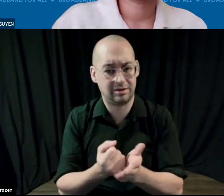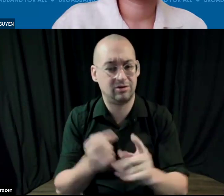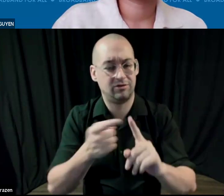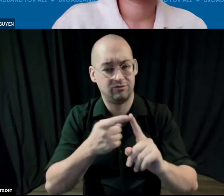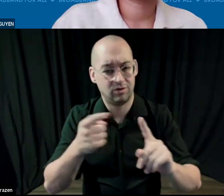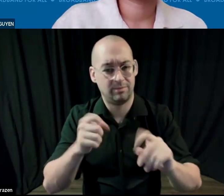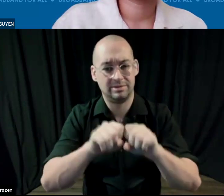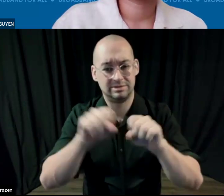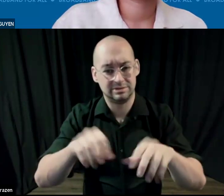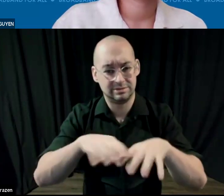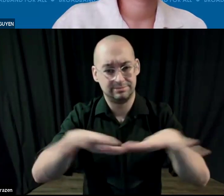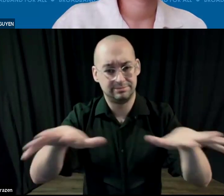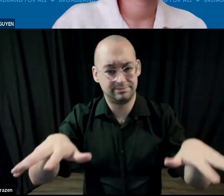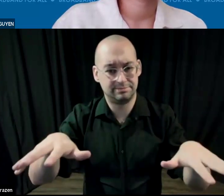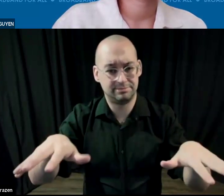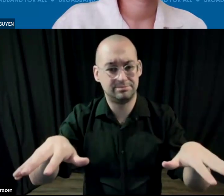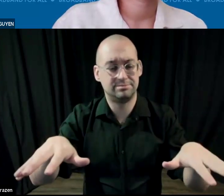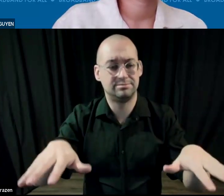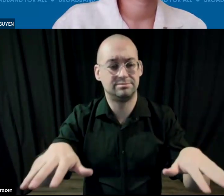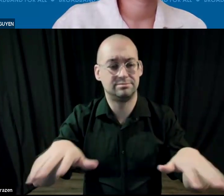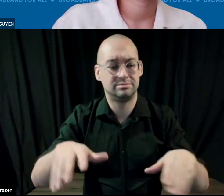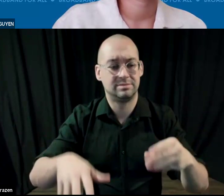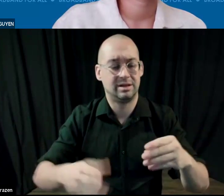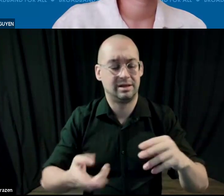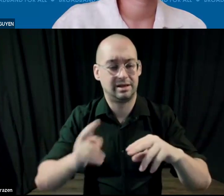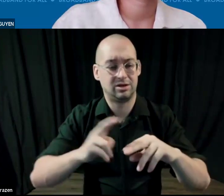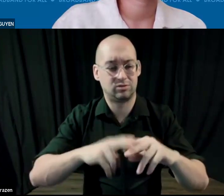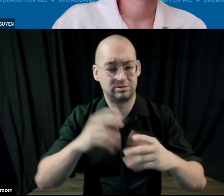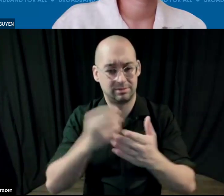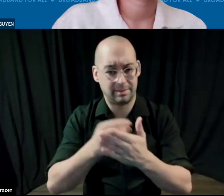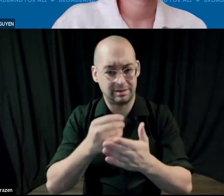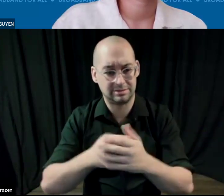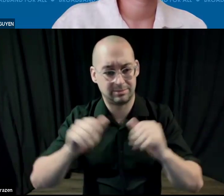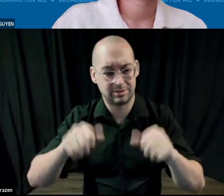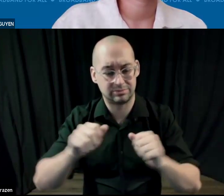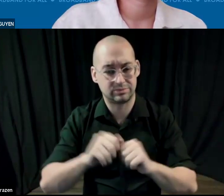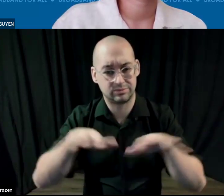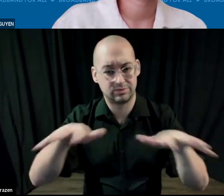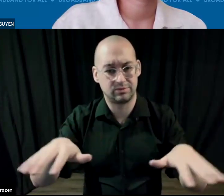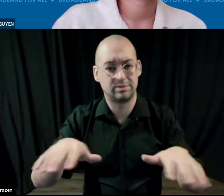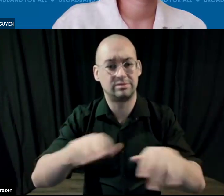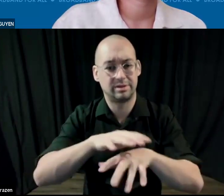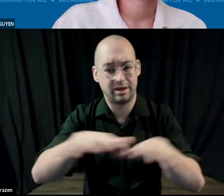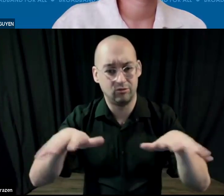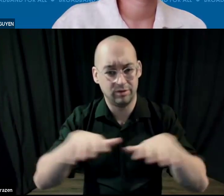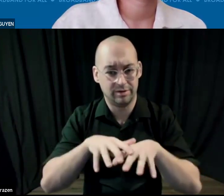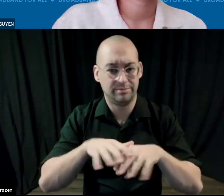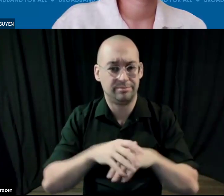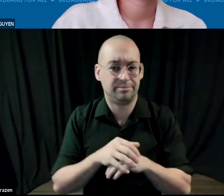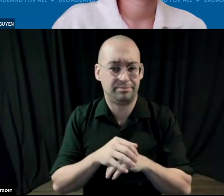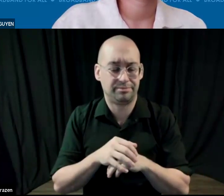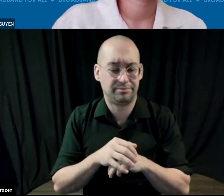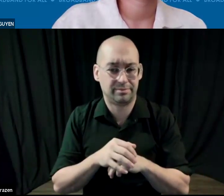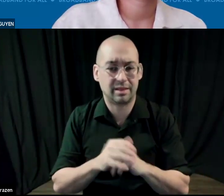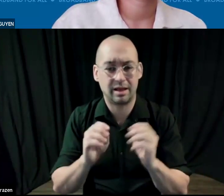ecosystem about maximizing as much funding as possible to go to local and regional, and to clarifying as much